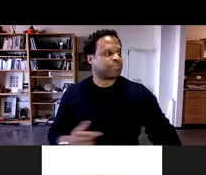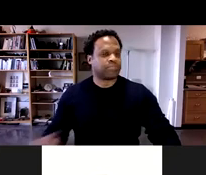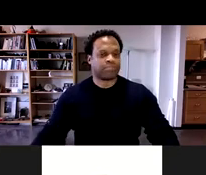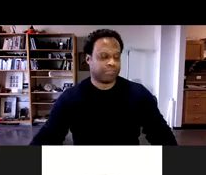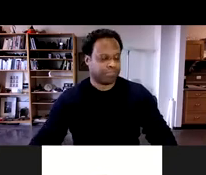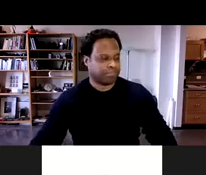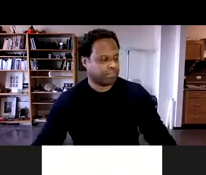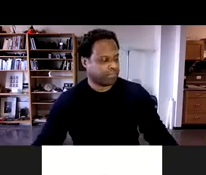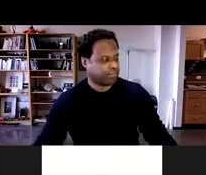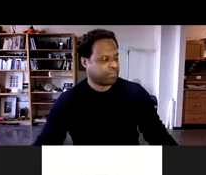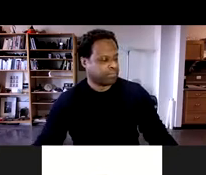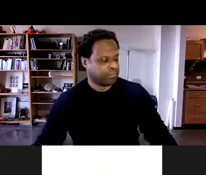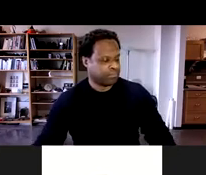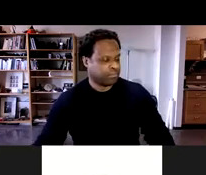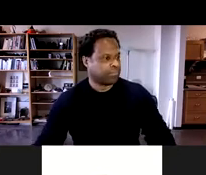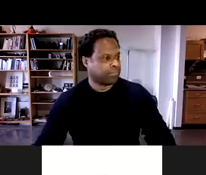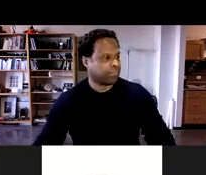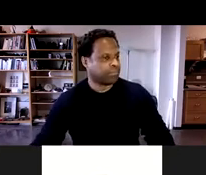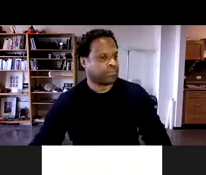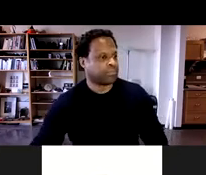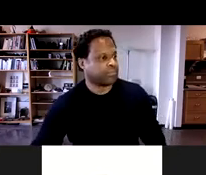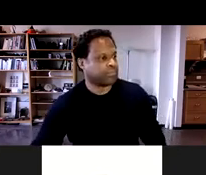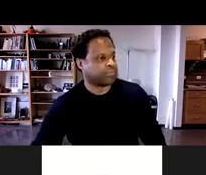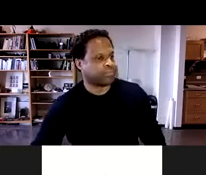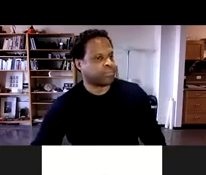see if we're close or not.